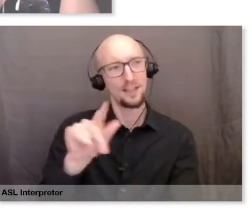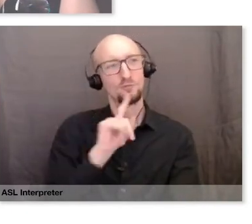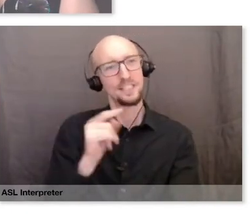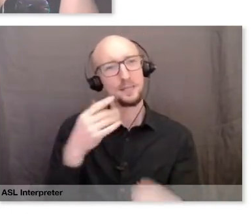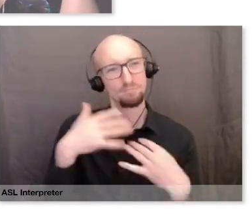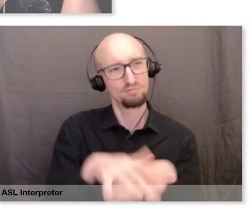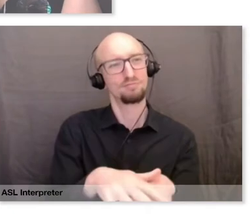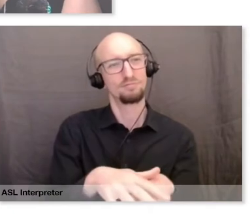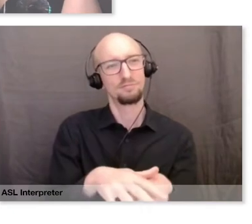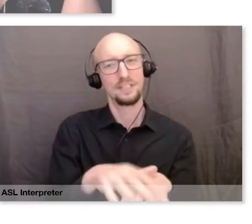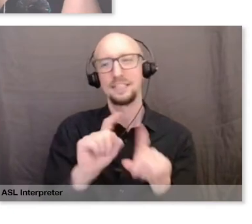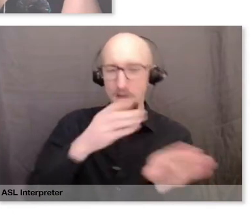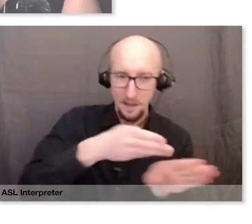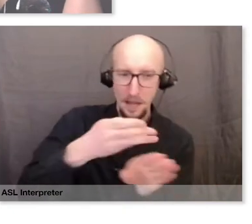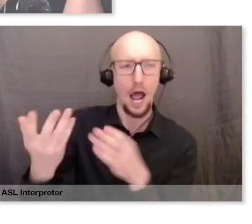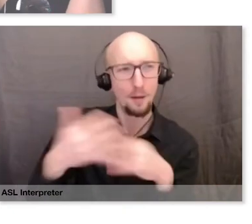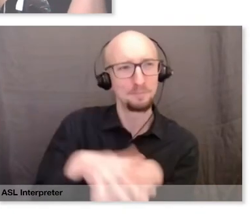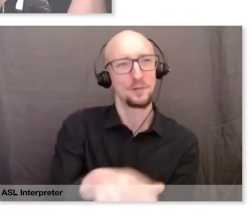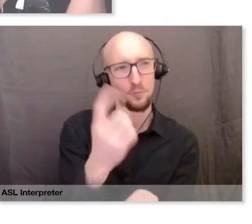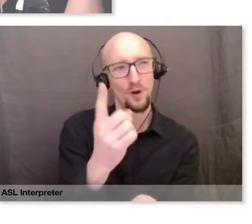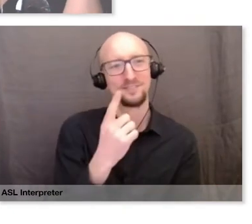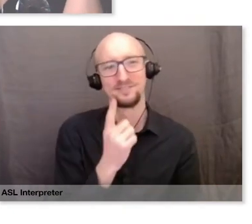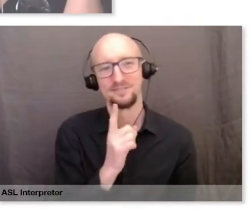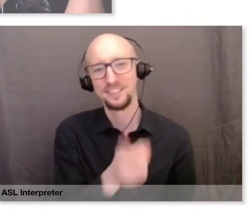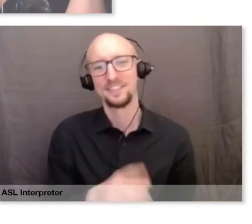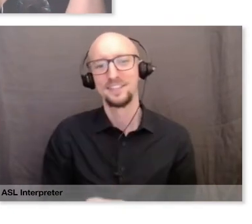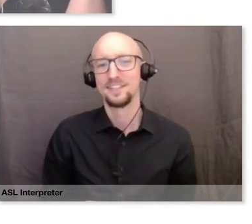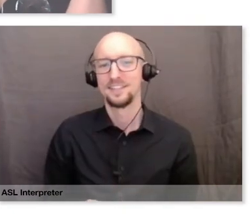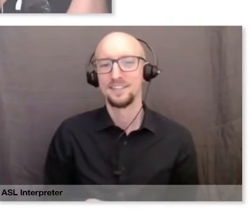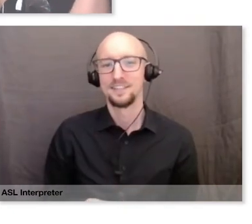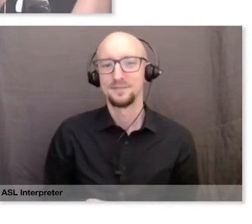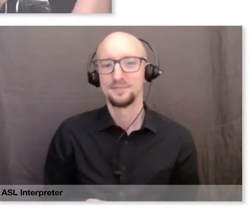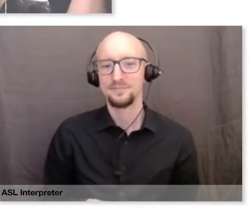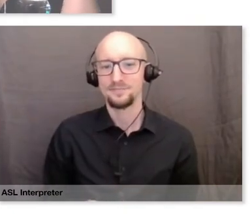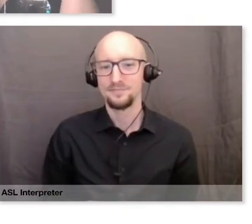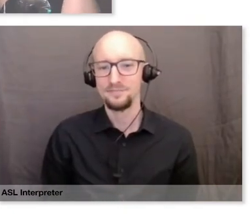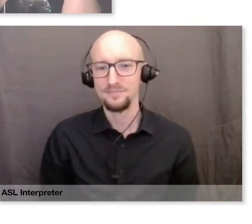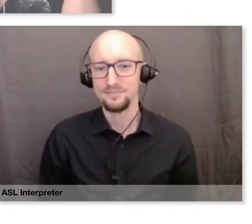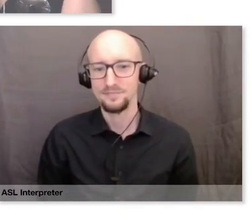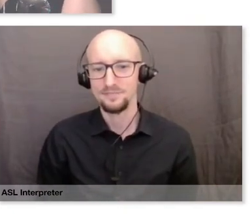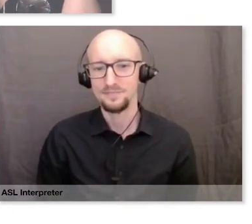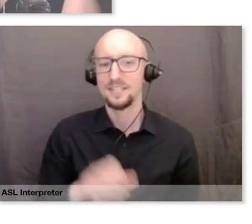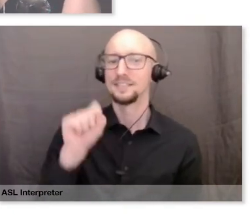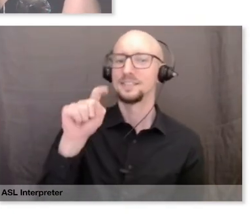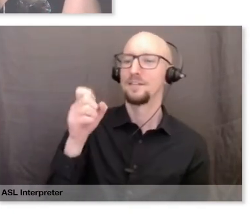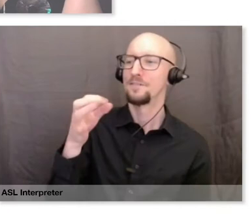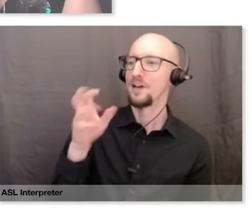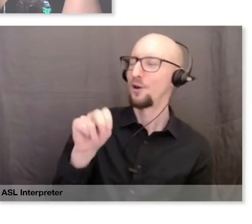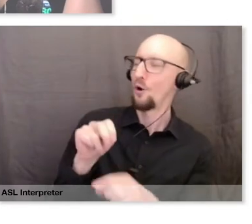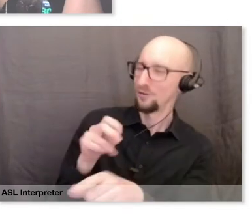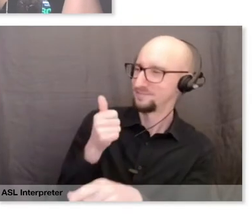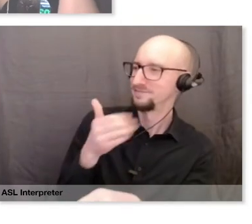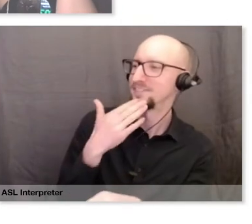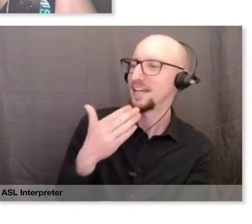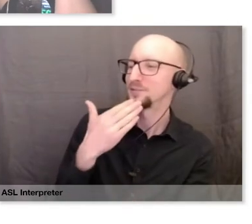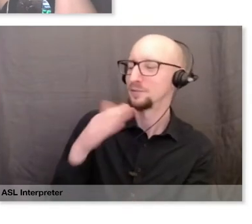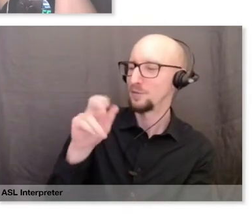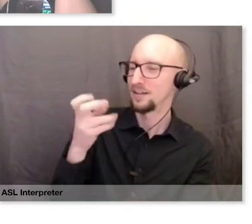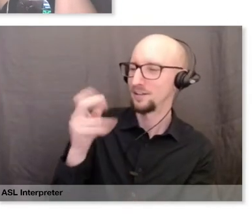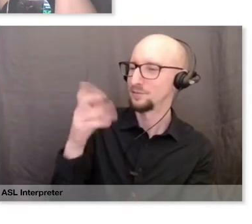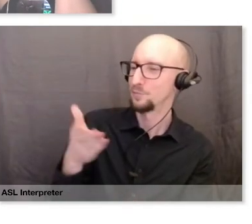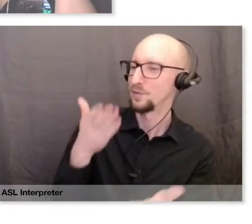Yeah, I mean, thanks for bringing that up, Brandon, because I was going to think of precisely following Rosa, think about, right,